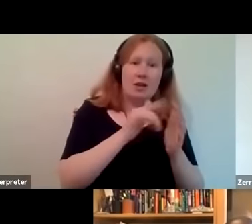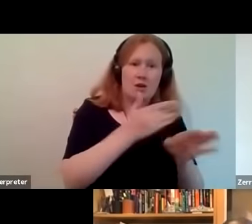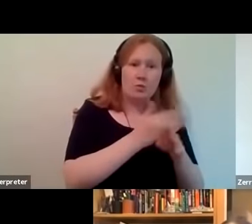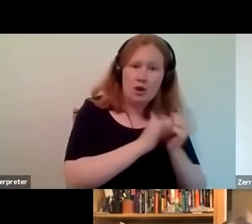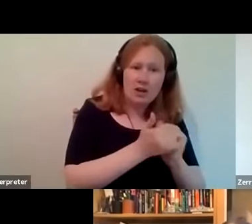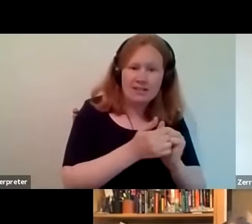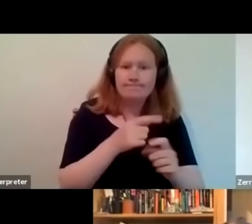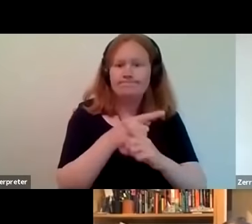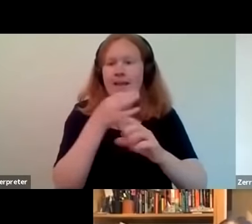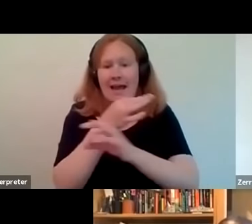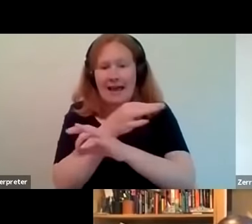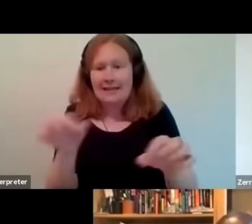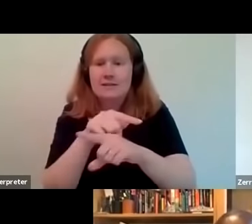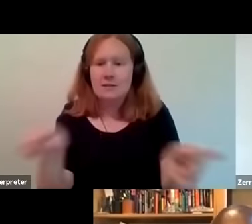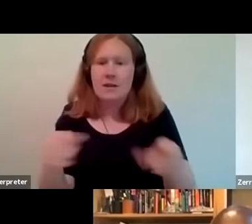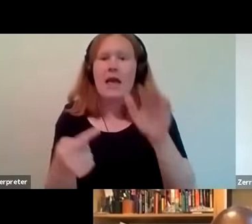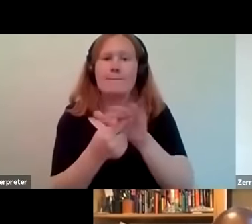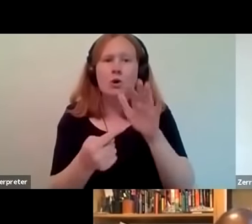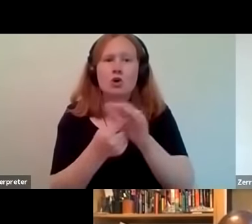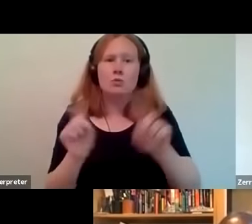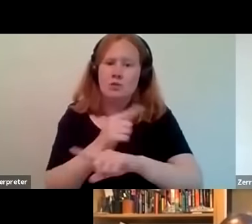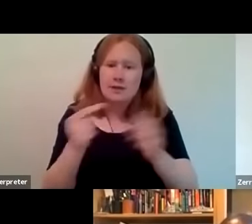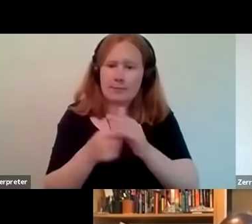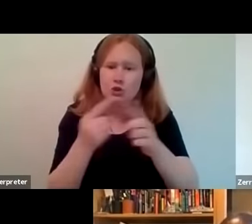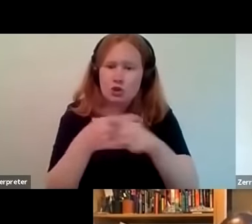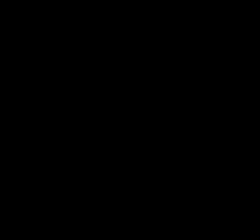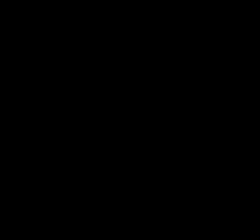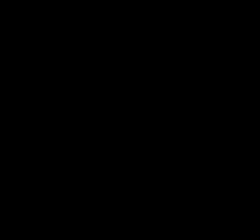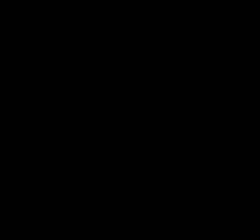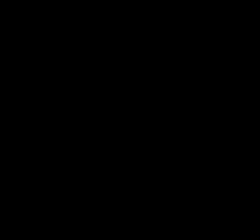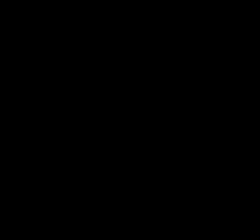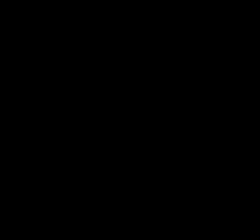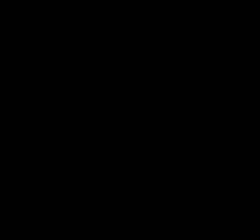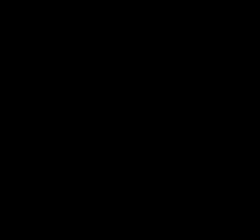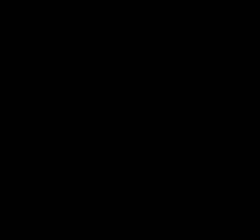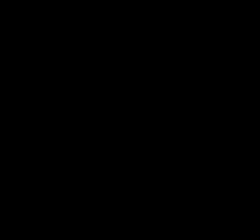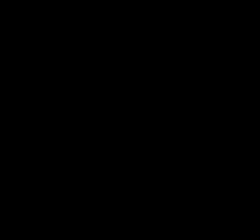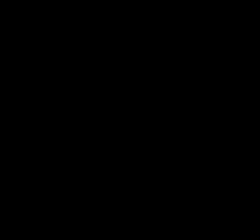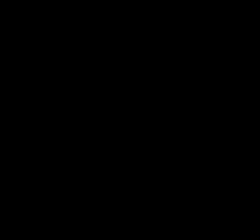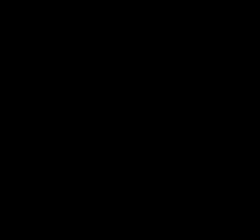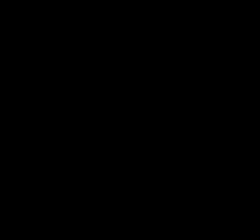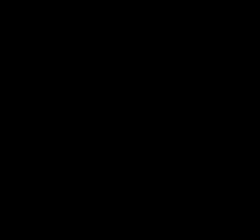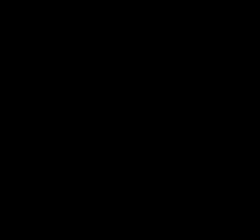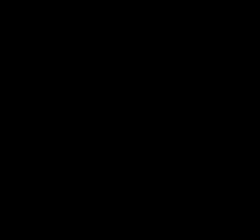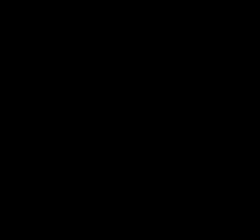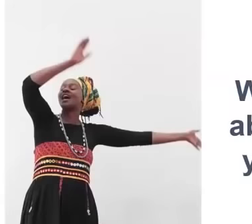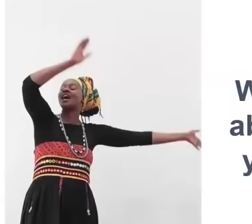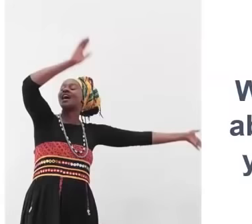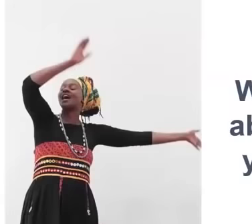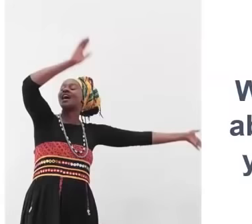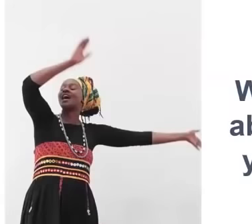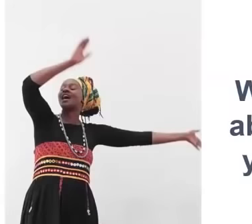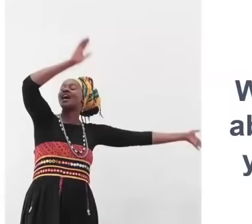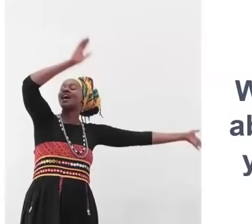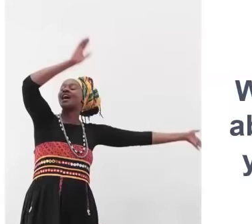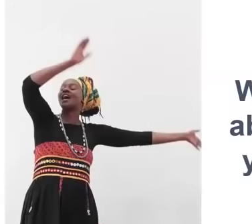important to you because we are committed to investing in brent organizations until 2024 even post-covid in fact we're even